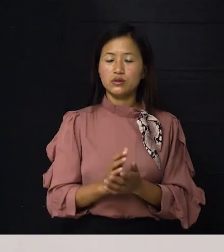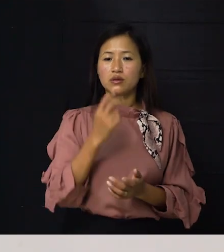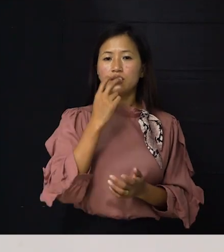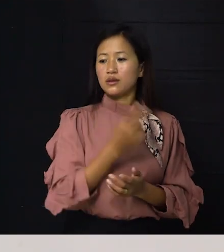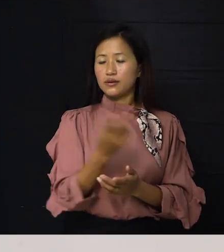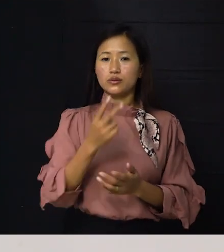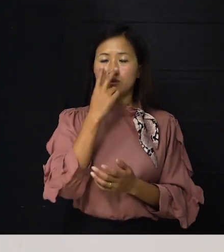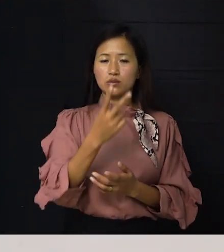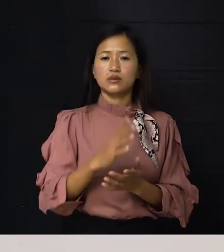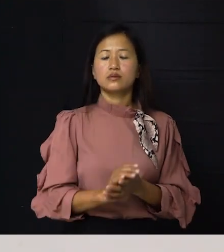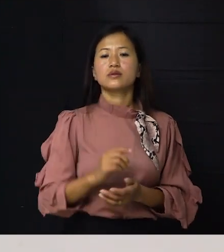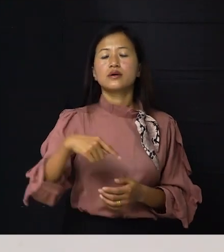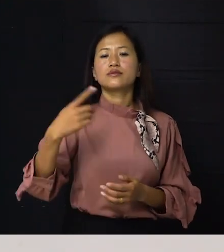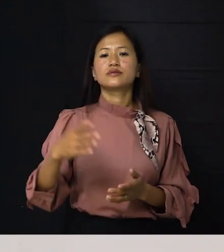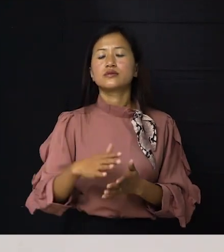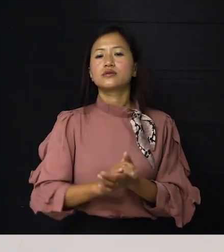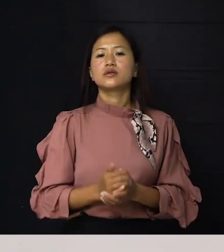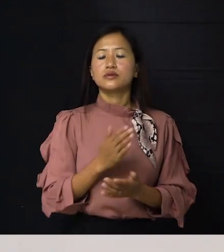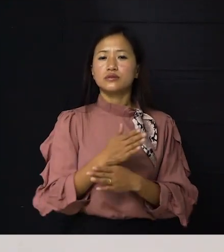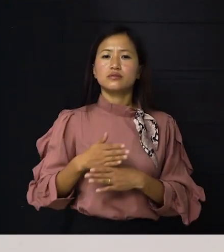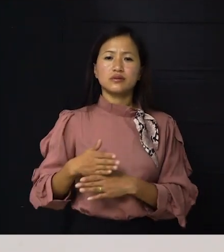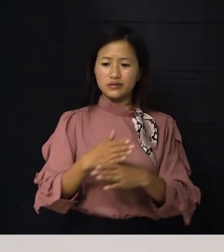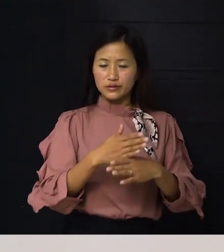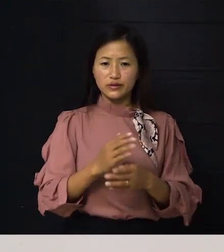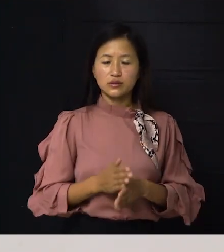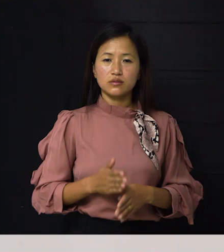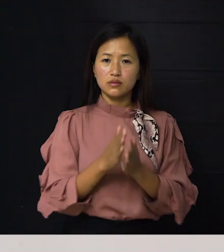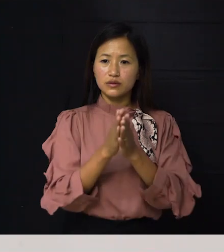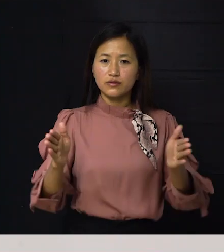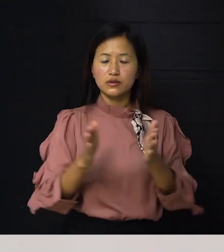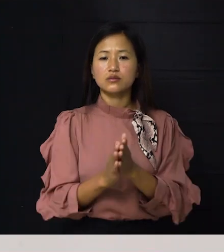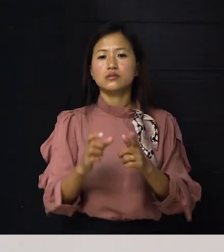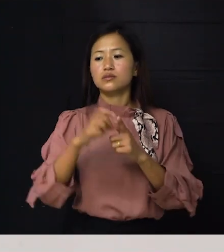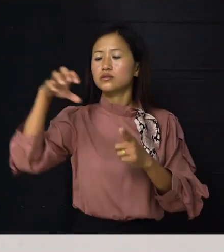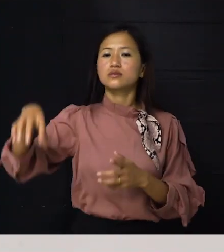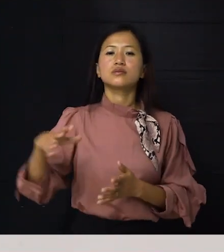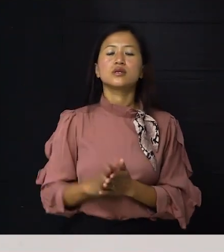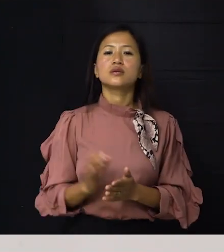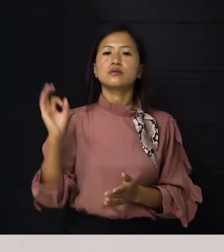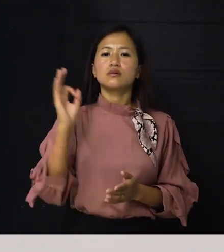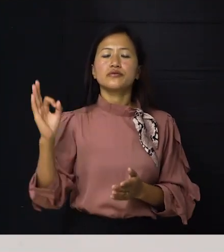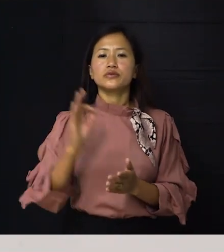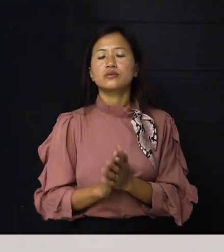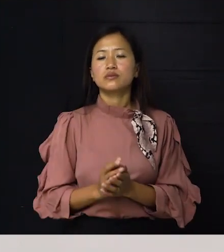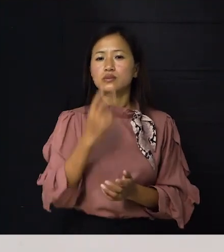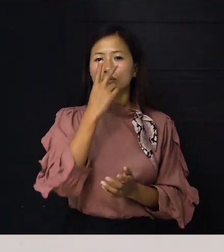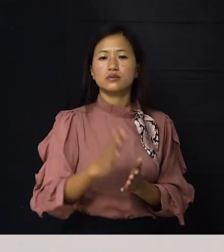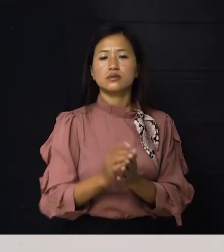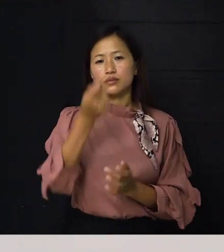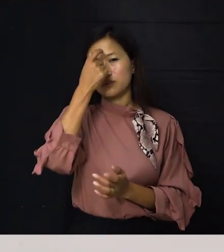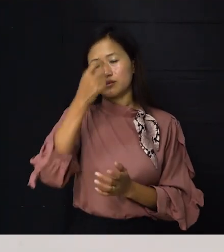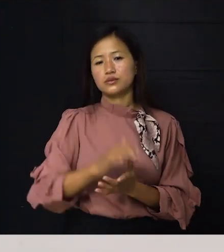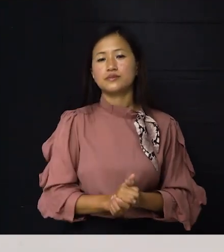certain provinces, and they were divided into districts. So these people, these officials, they looked after these